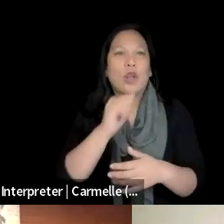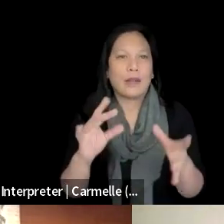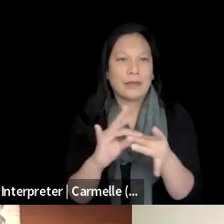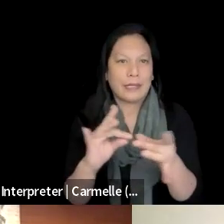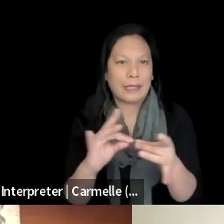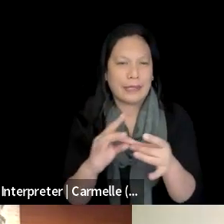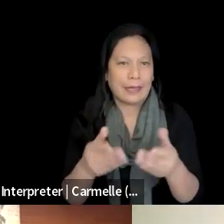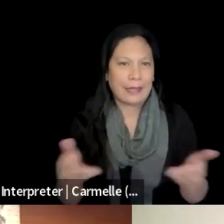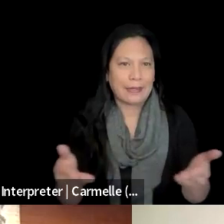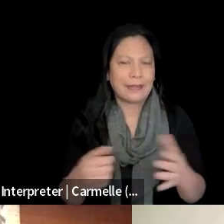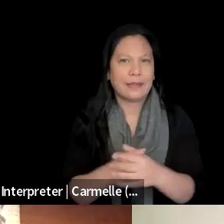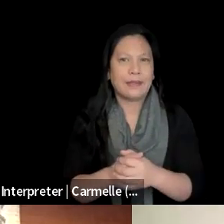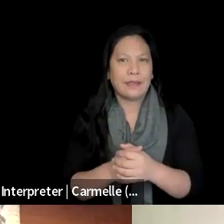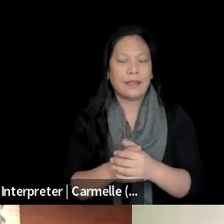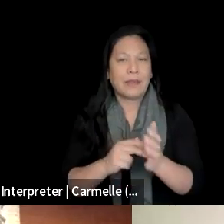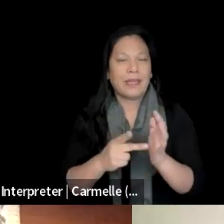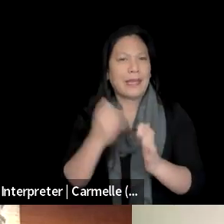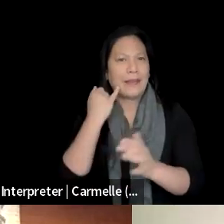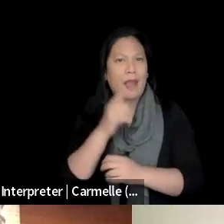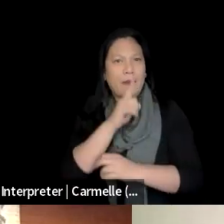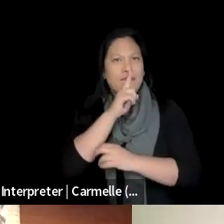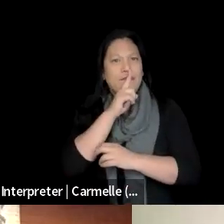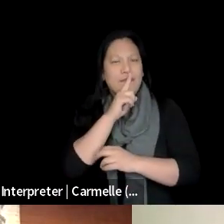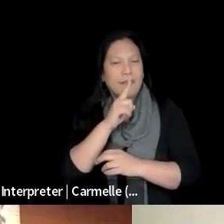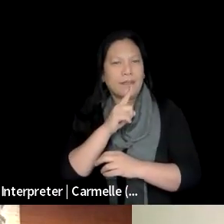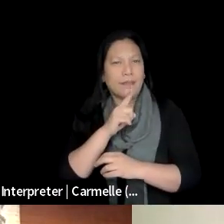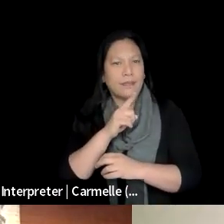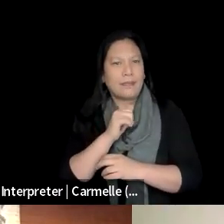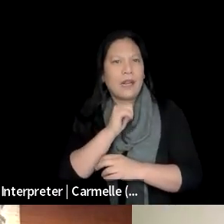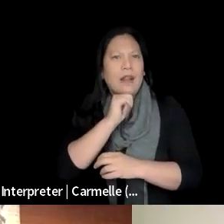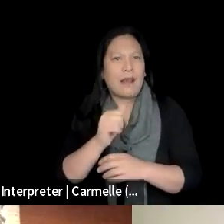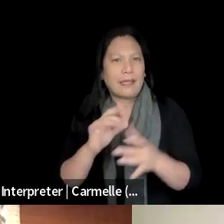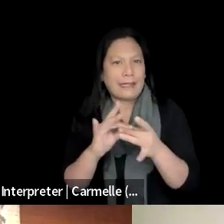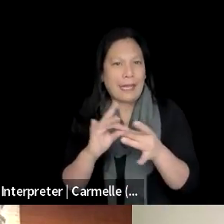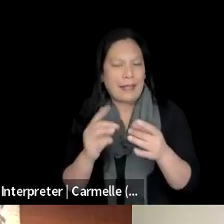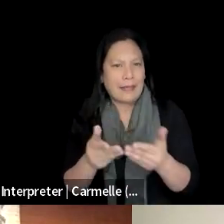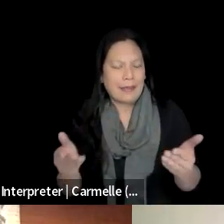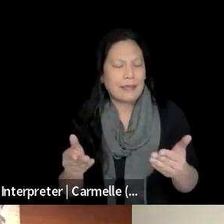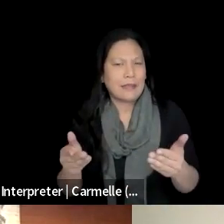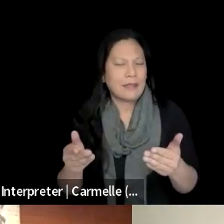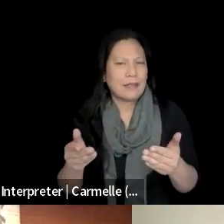the true value of the unsaid in our biz.